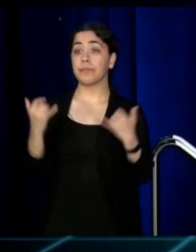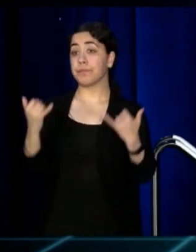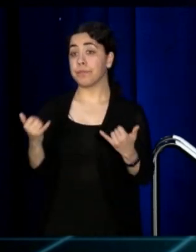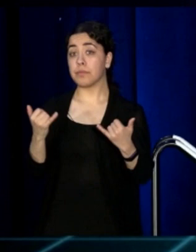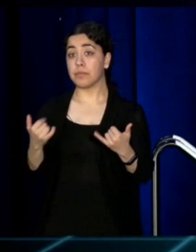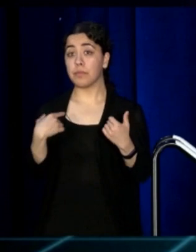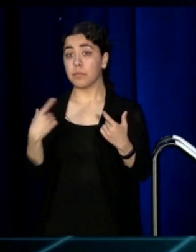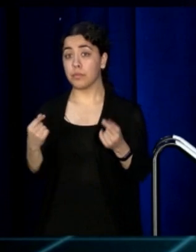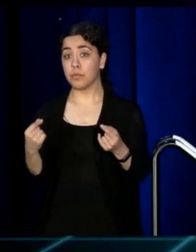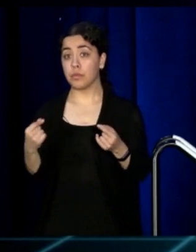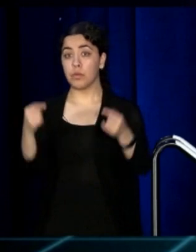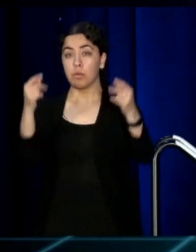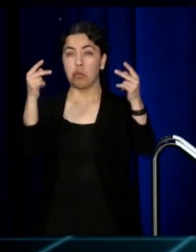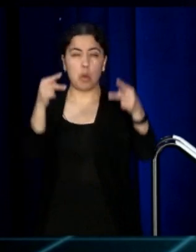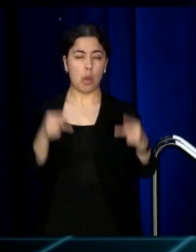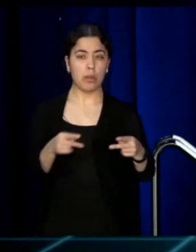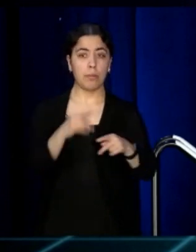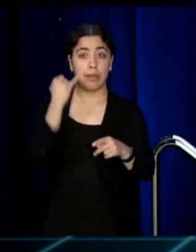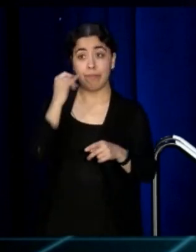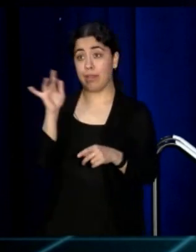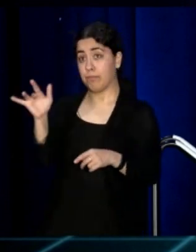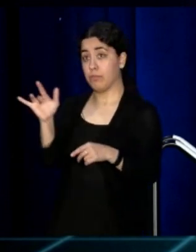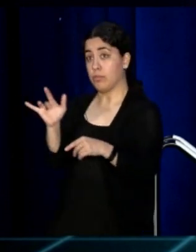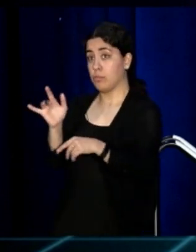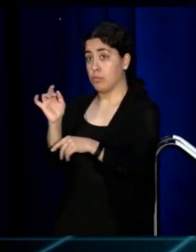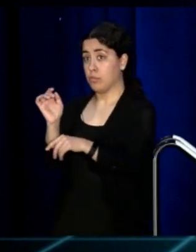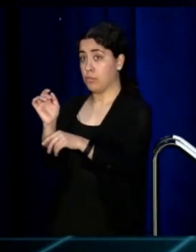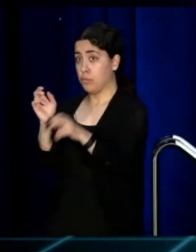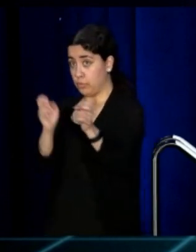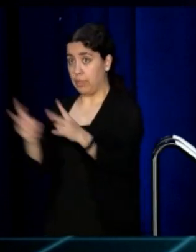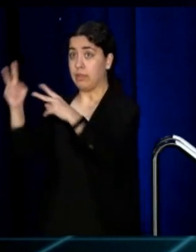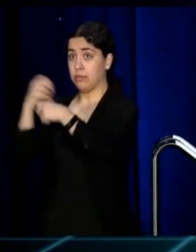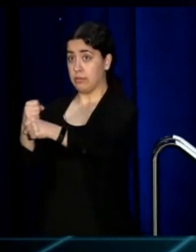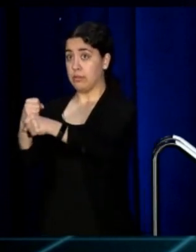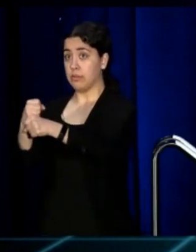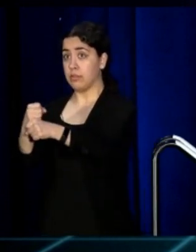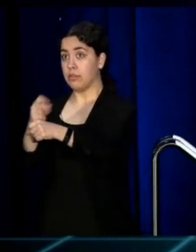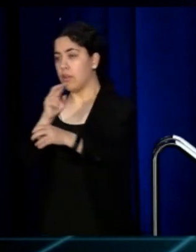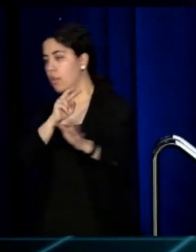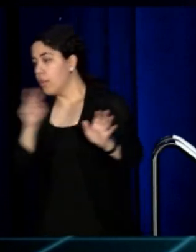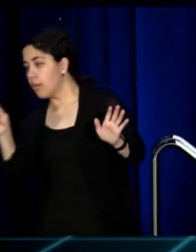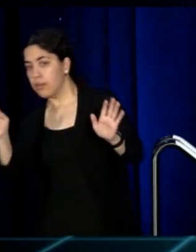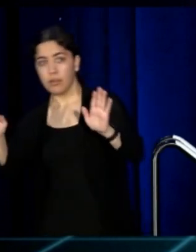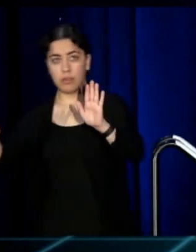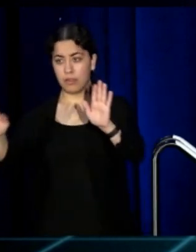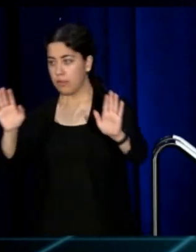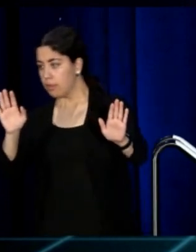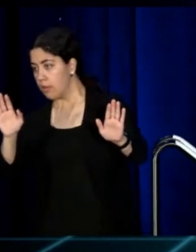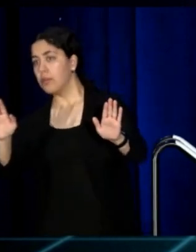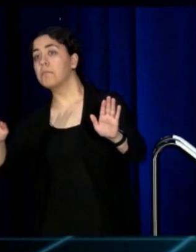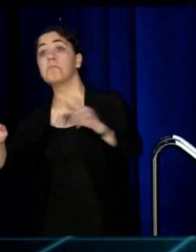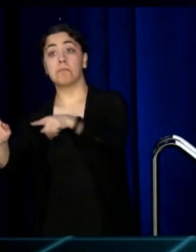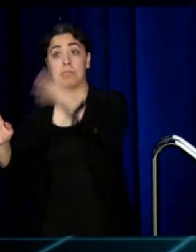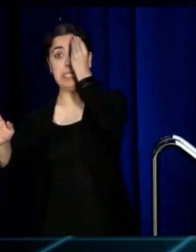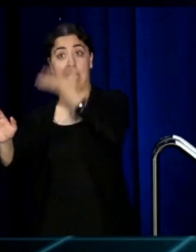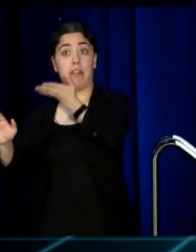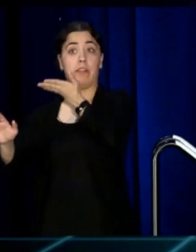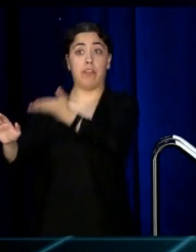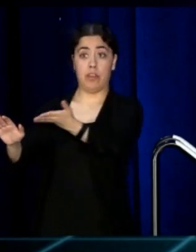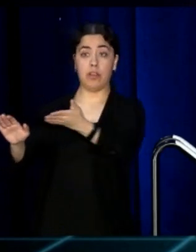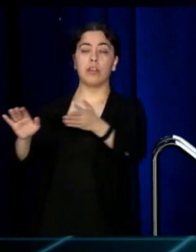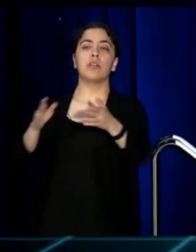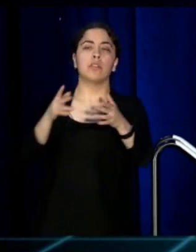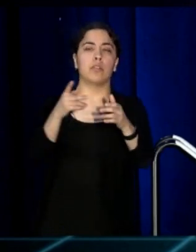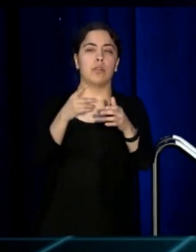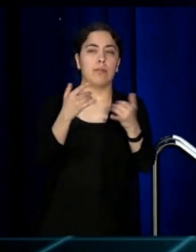hard code that, but if I hit create and we come over and look, then we've created some data. So let's actually get the title from